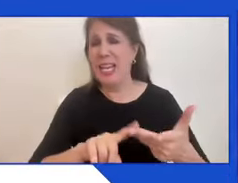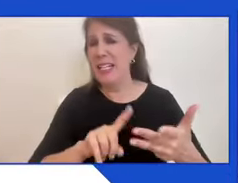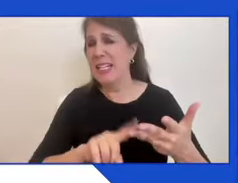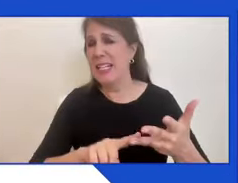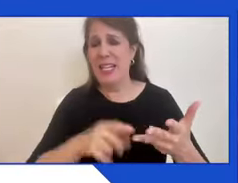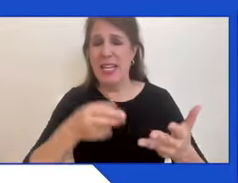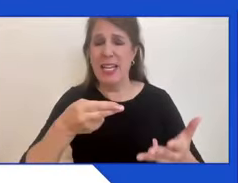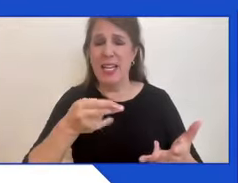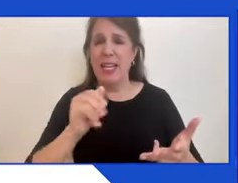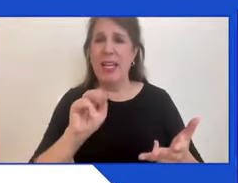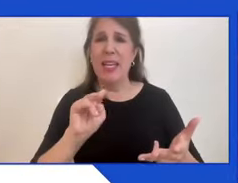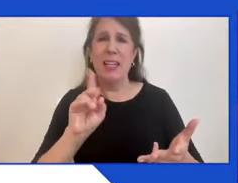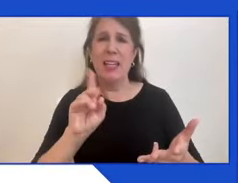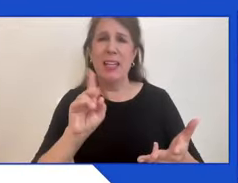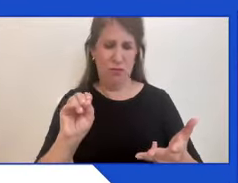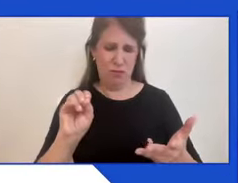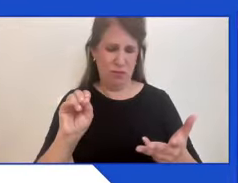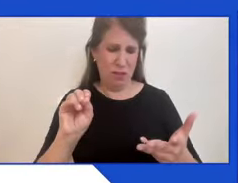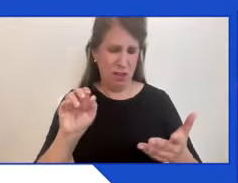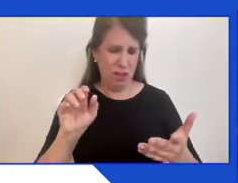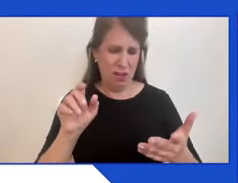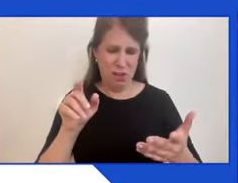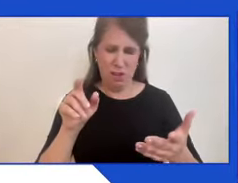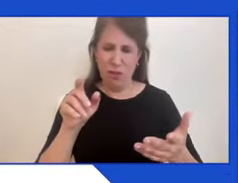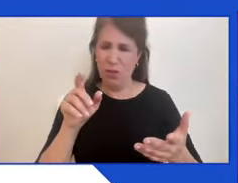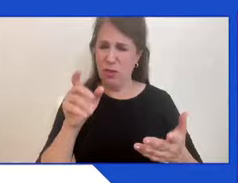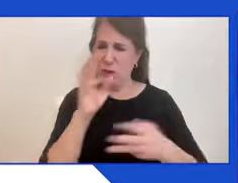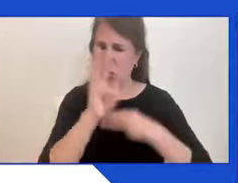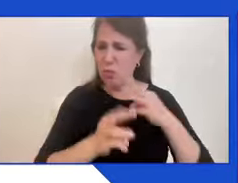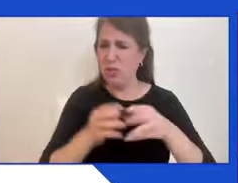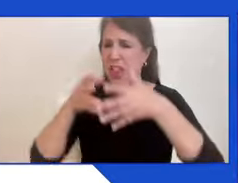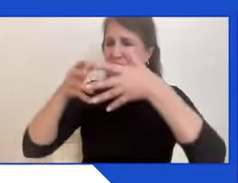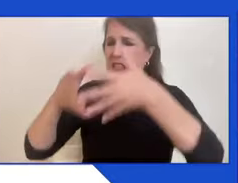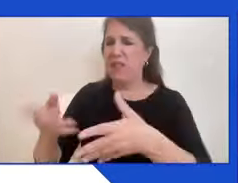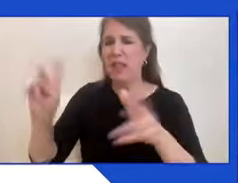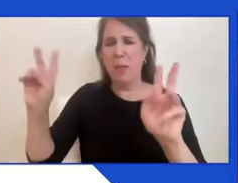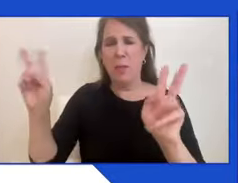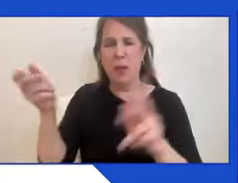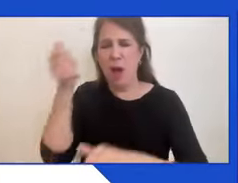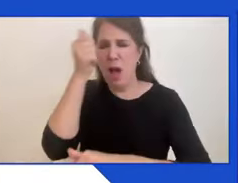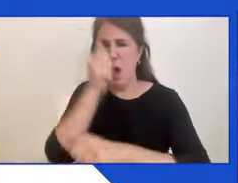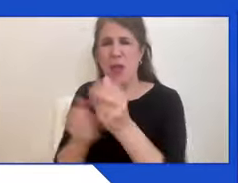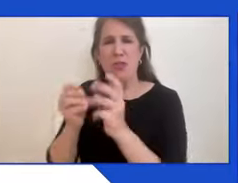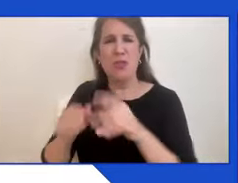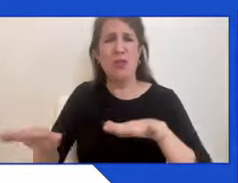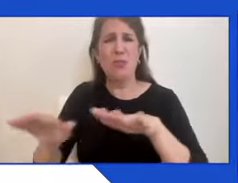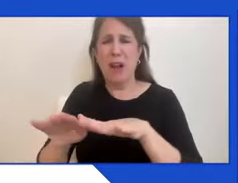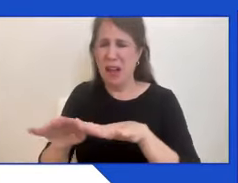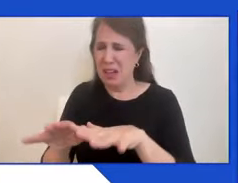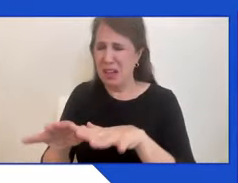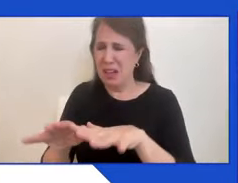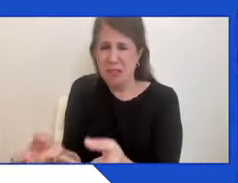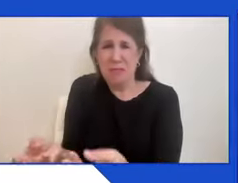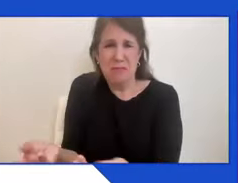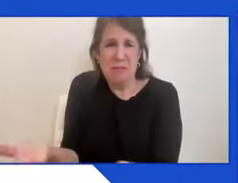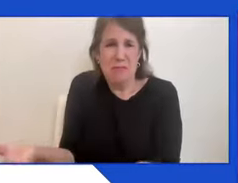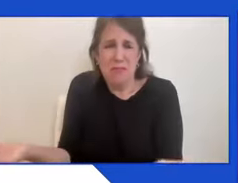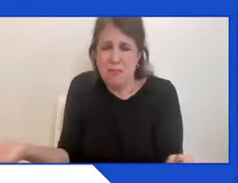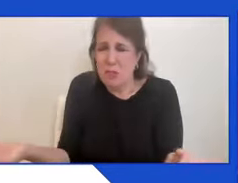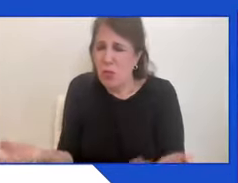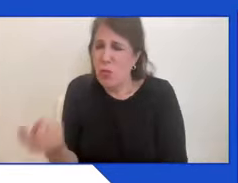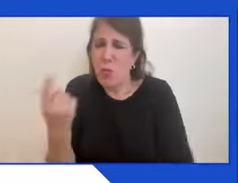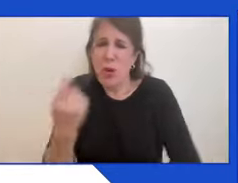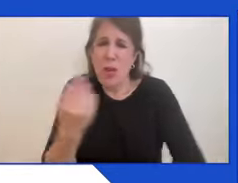underground in the dirt? Abigail Moore Idan is 3 years old. She watched